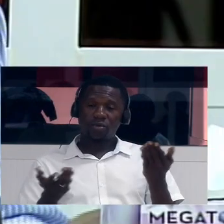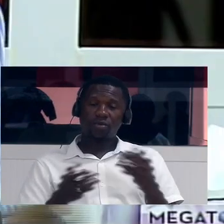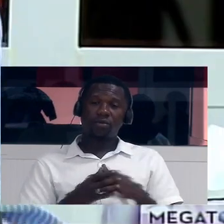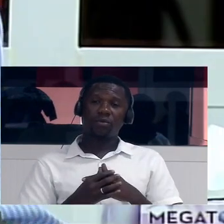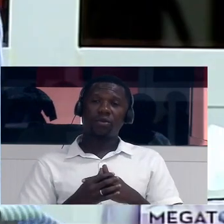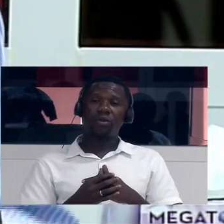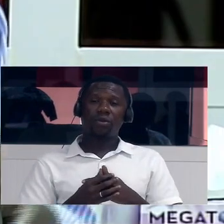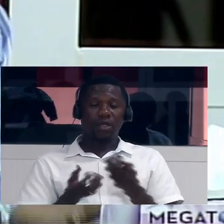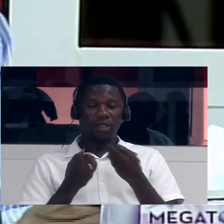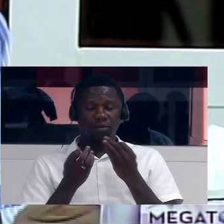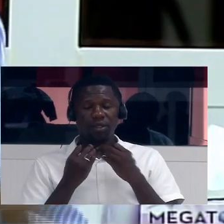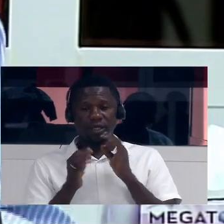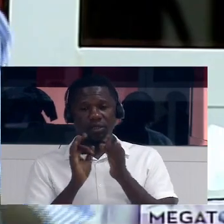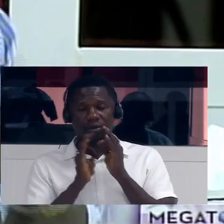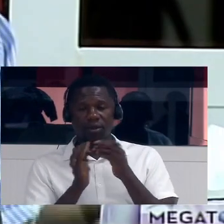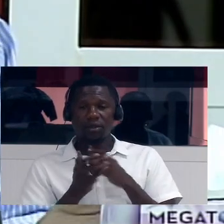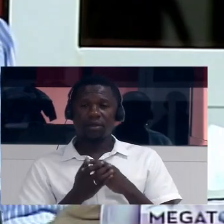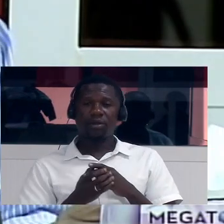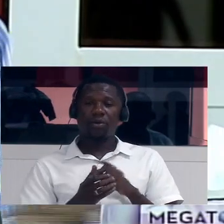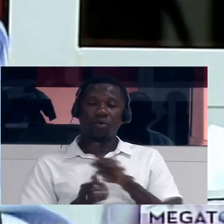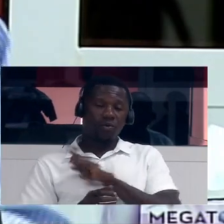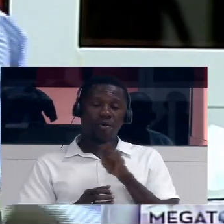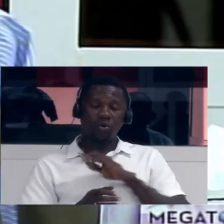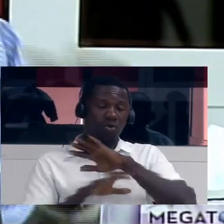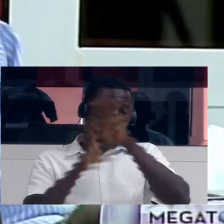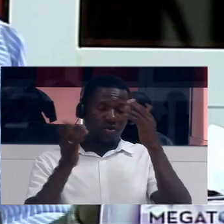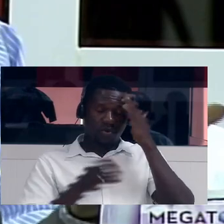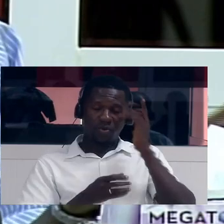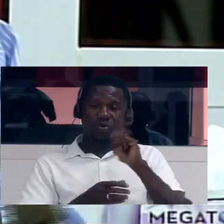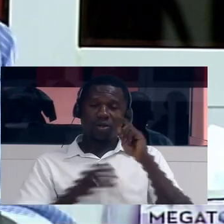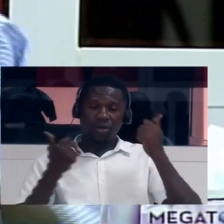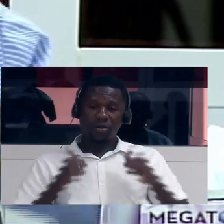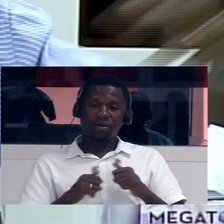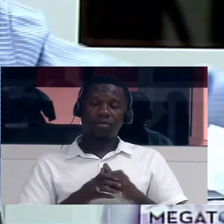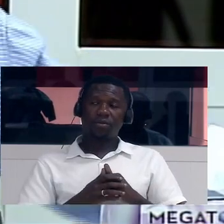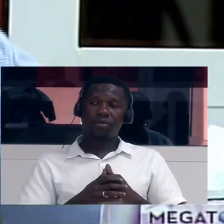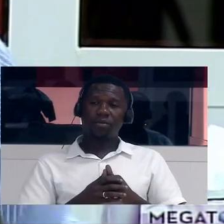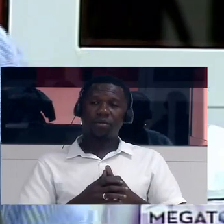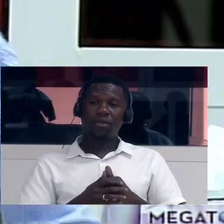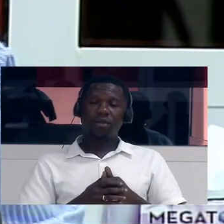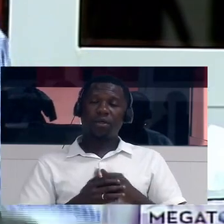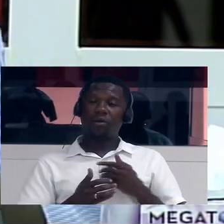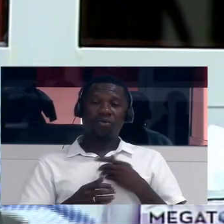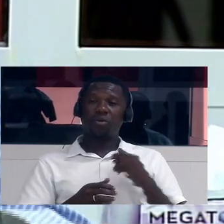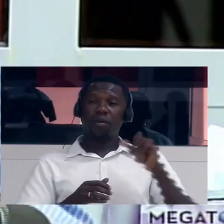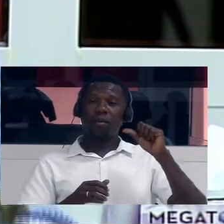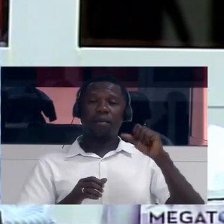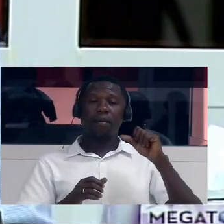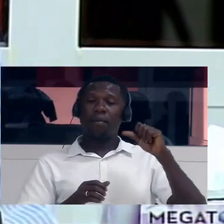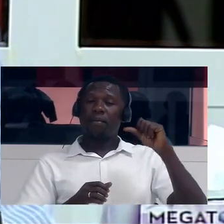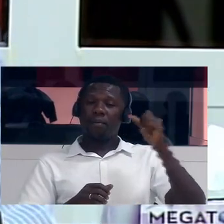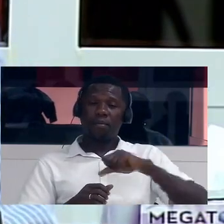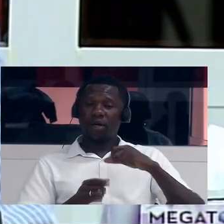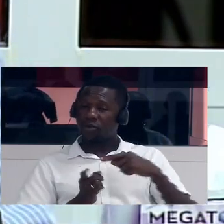that we understand the circumstances. We all know what happened, Council. We all knew what happened. It was dictatorial. It was this, it was that. We all knew what